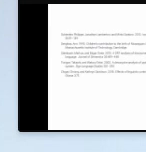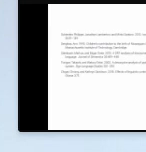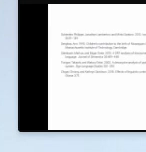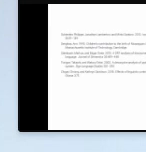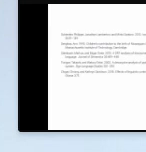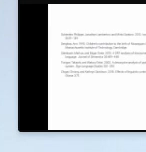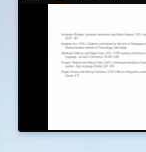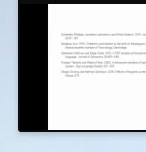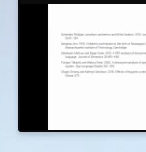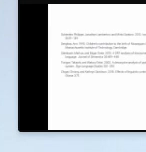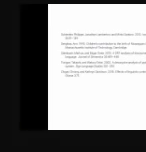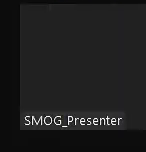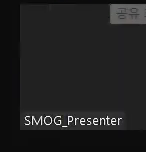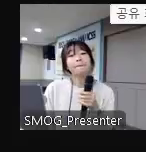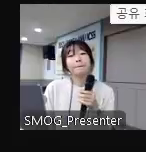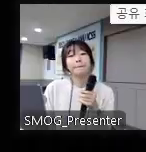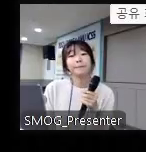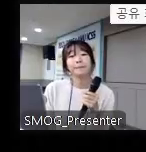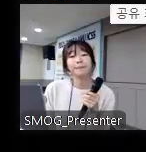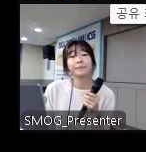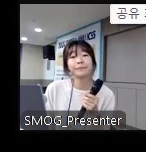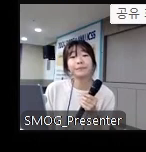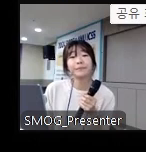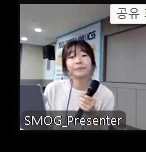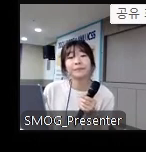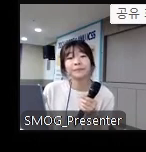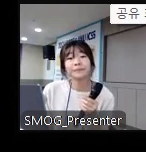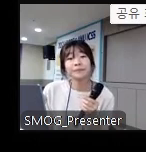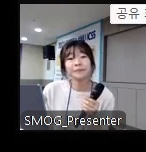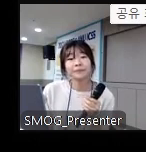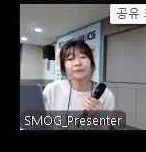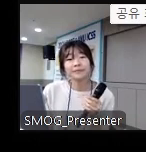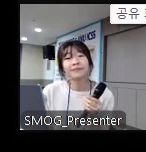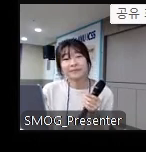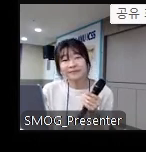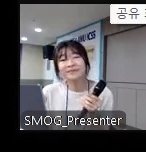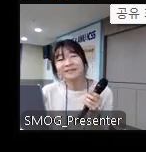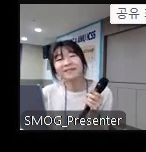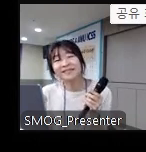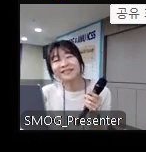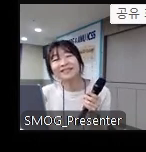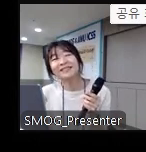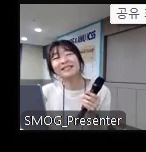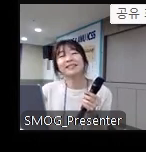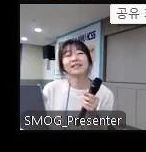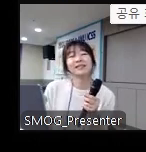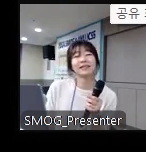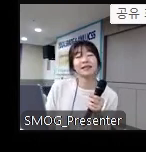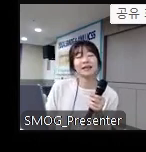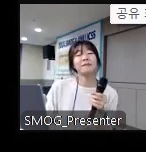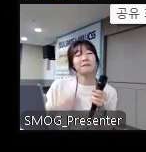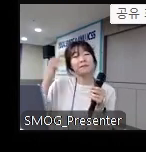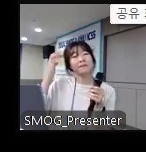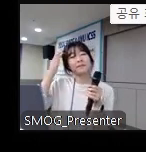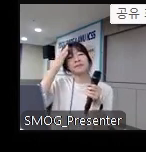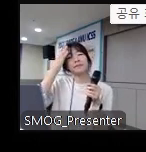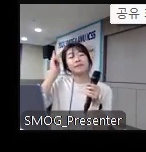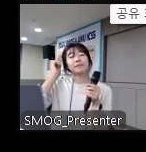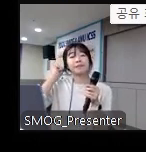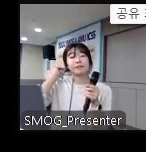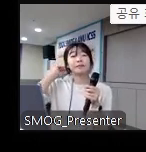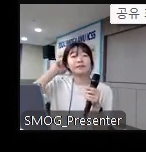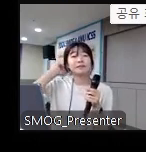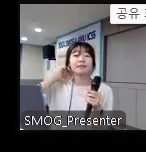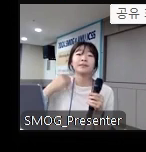and contrast? Yeah. Exactly. But if that, I mean, again, that's a big case. If that could be conceived as some sort of form of feature,